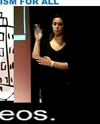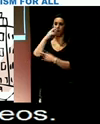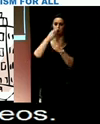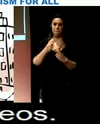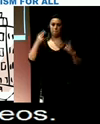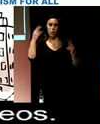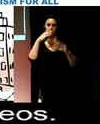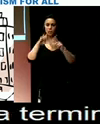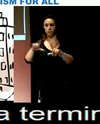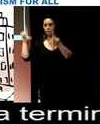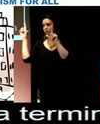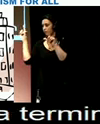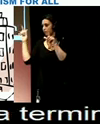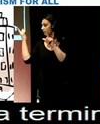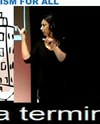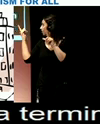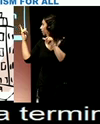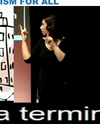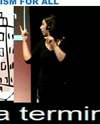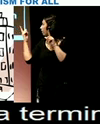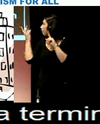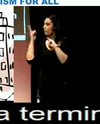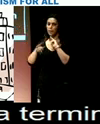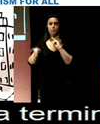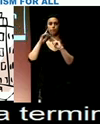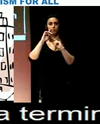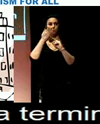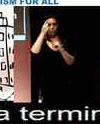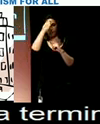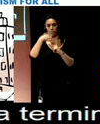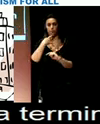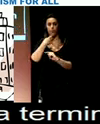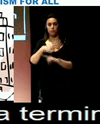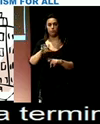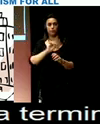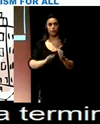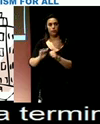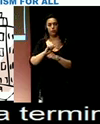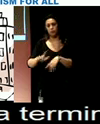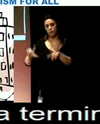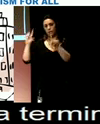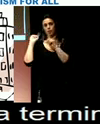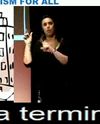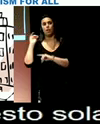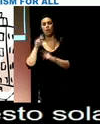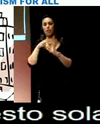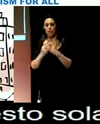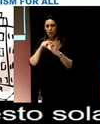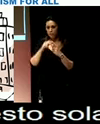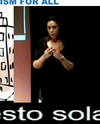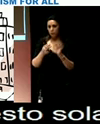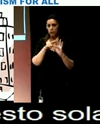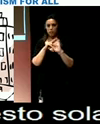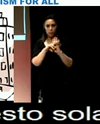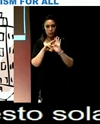general page, and the two side documents are actually the pages of the private area where tools are available and so on. So I invite you